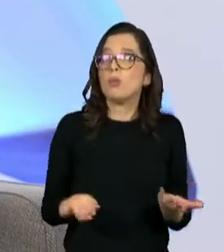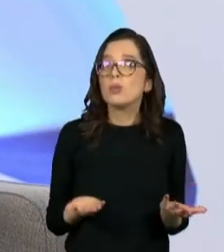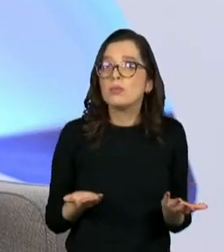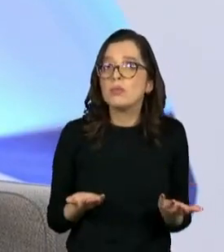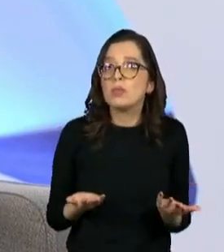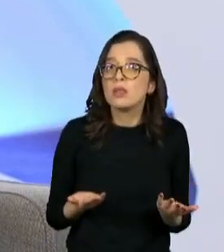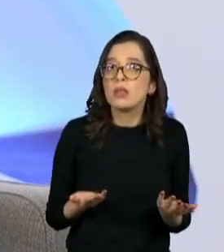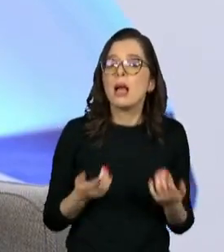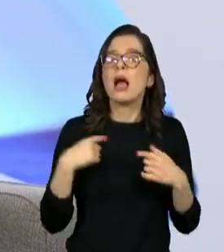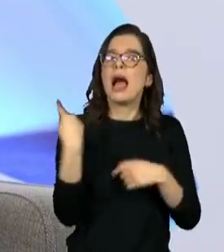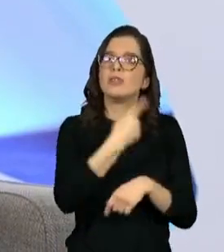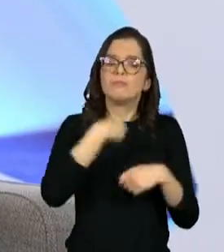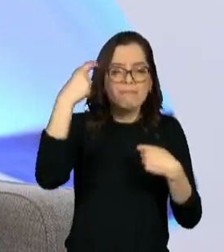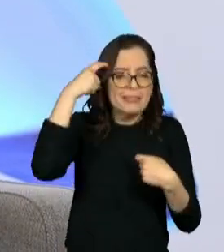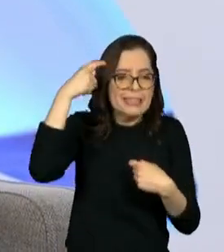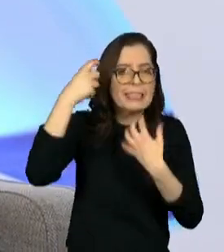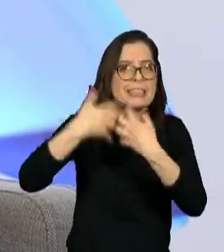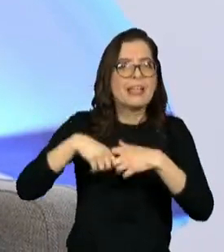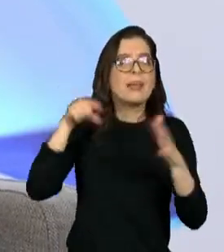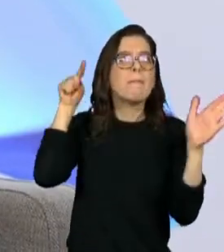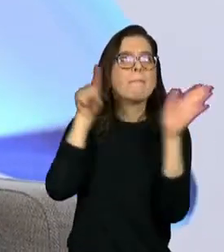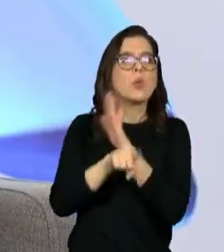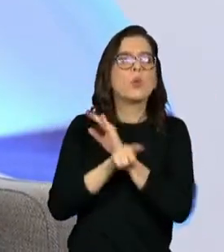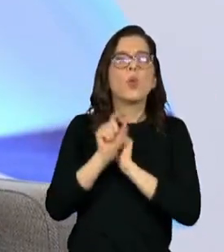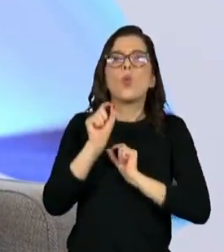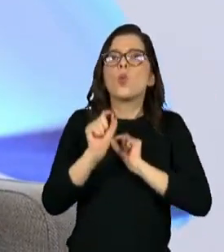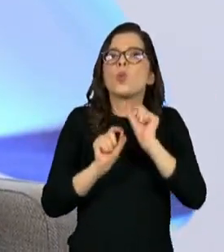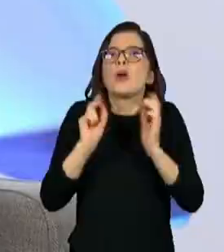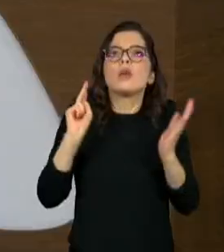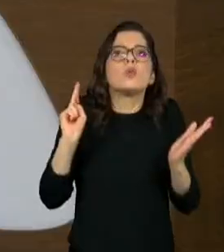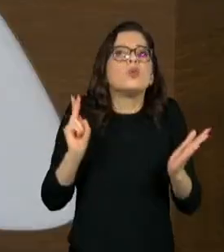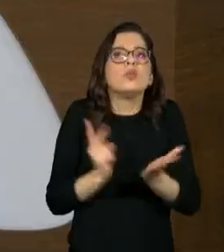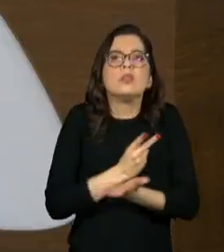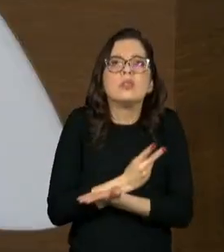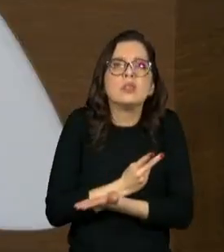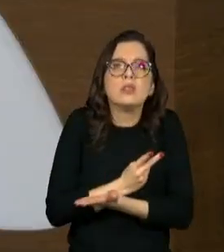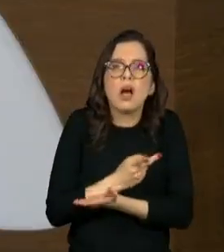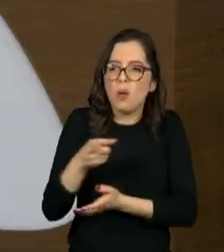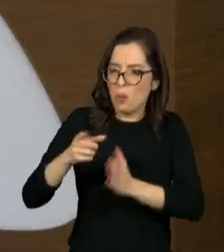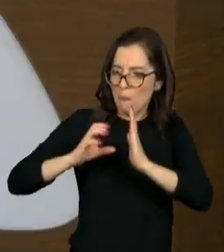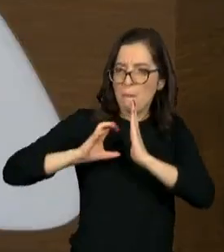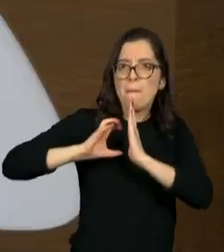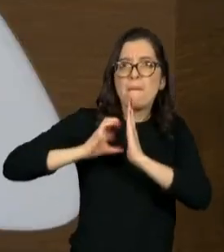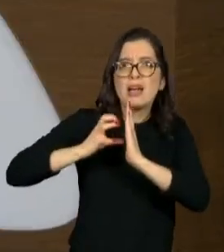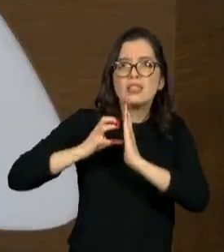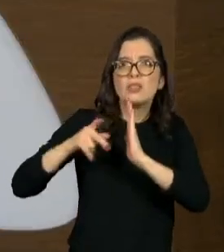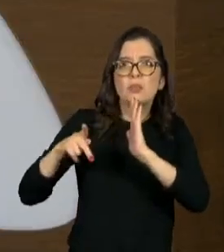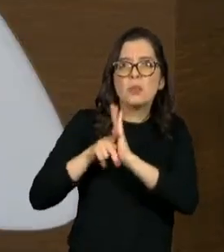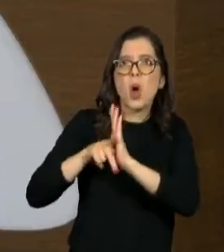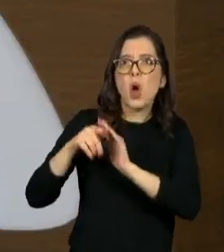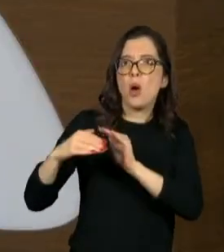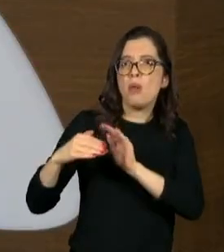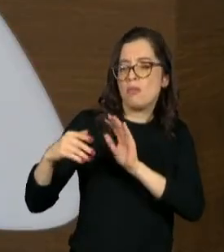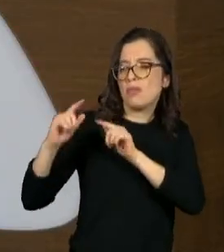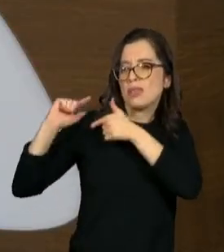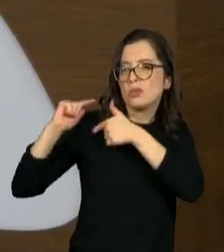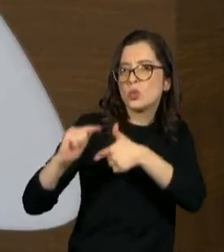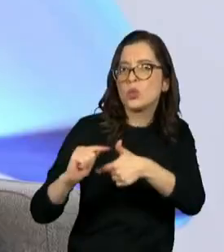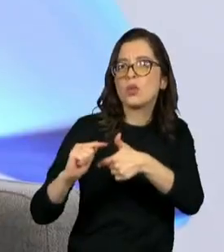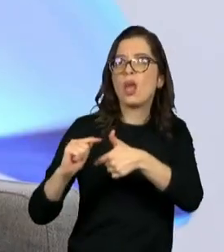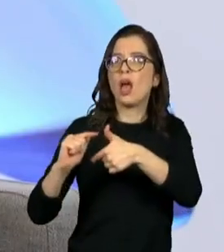of democracy have to ask, what was it about mainstream progressive